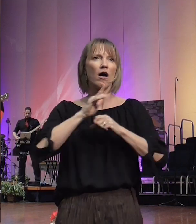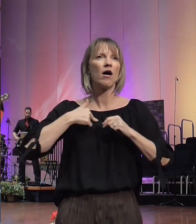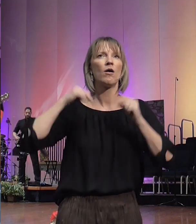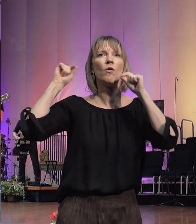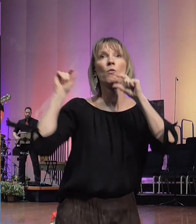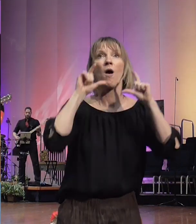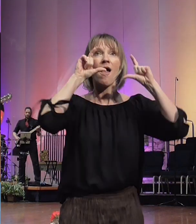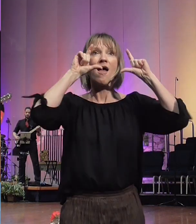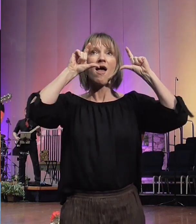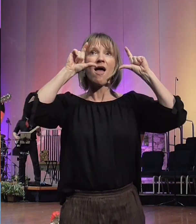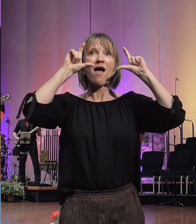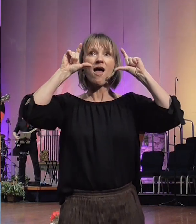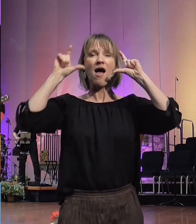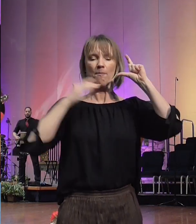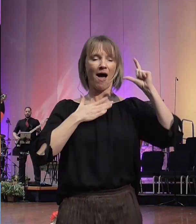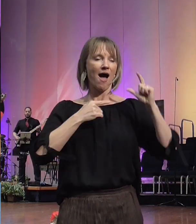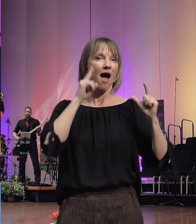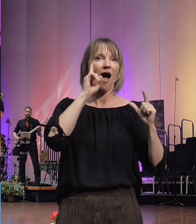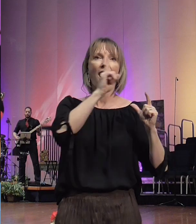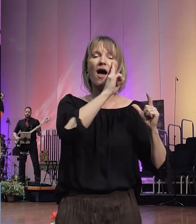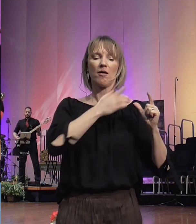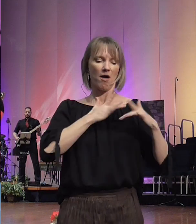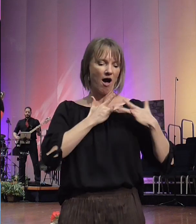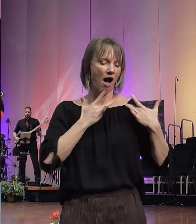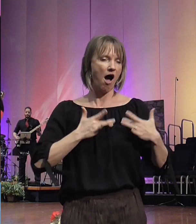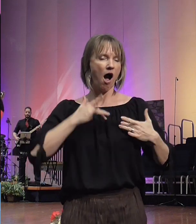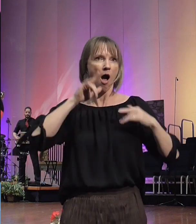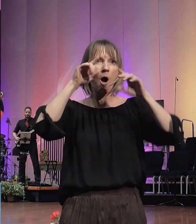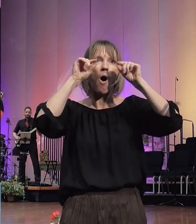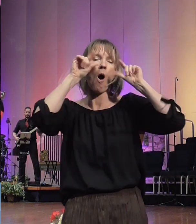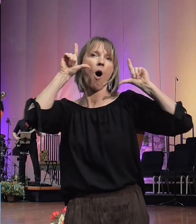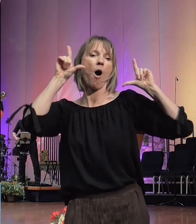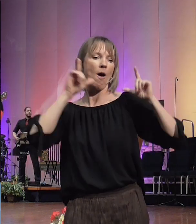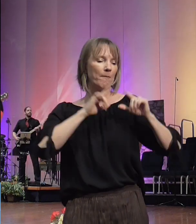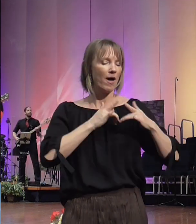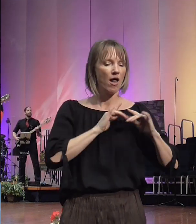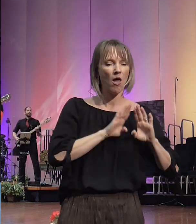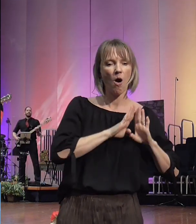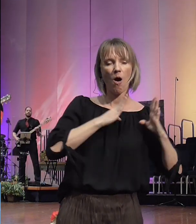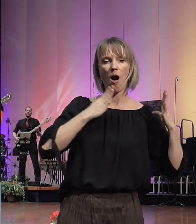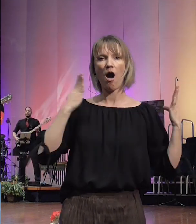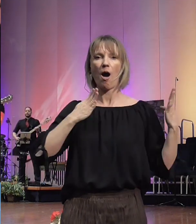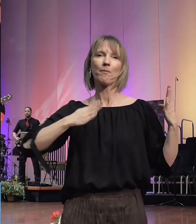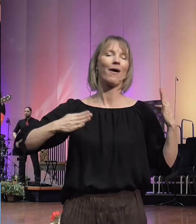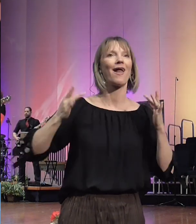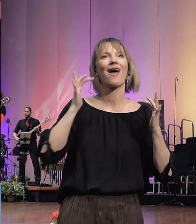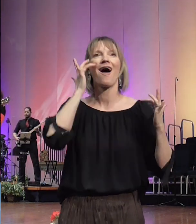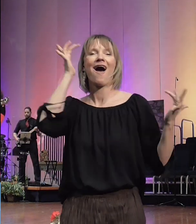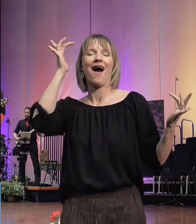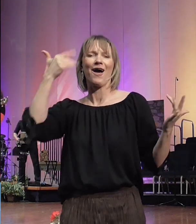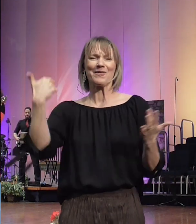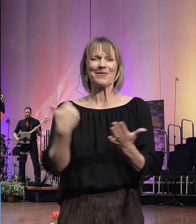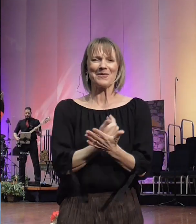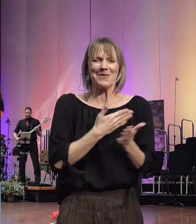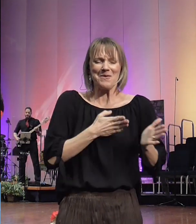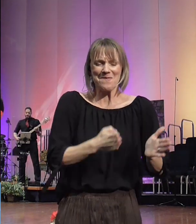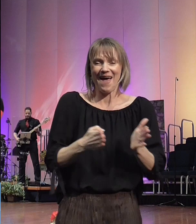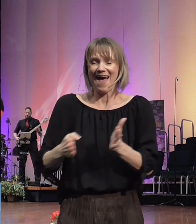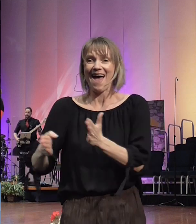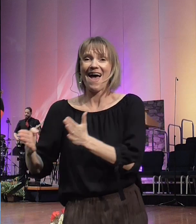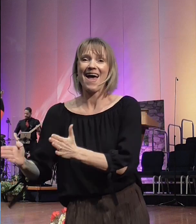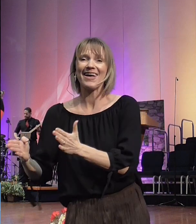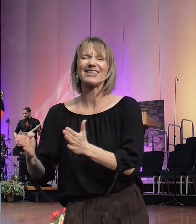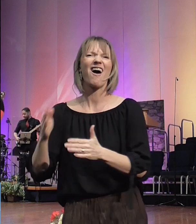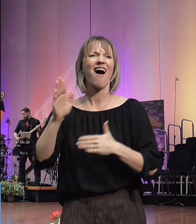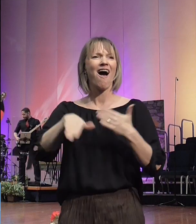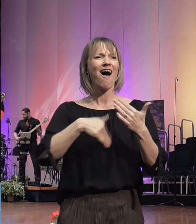Open my eyes and my heart to the world in brilliant new ways. Watch